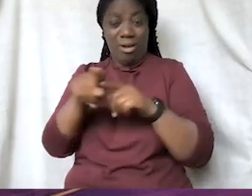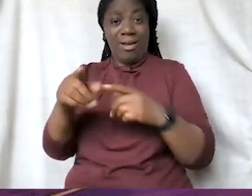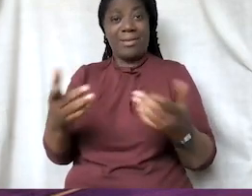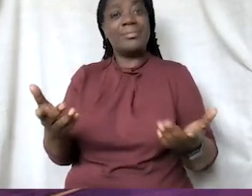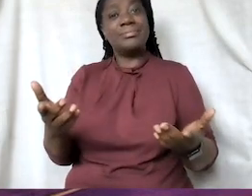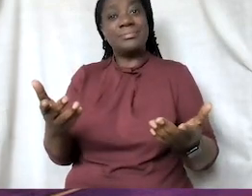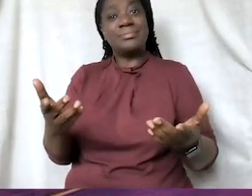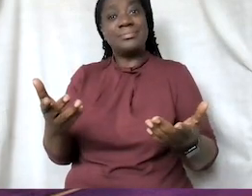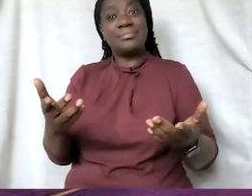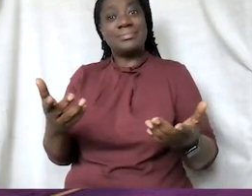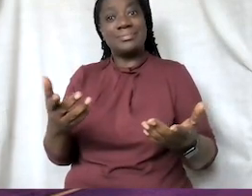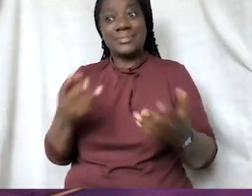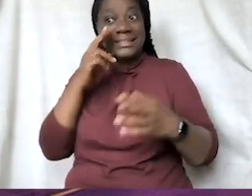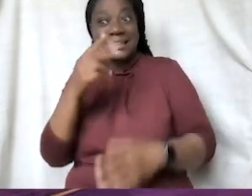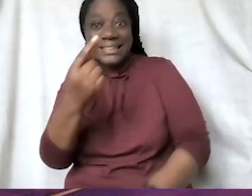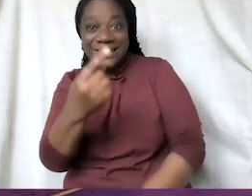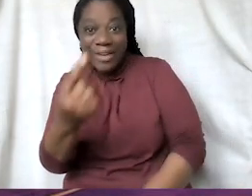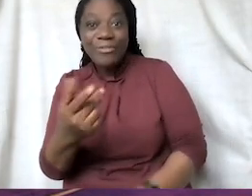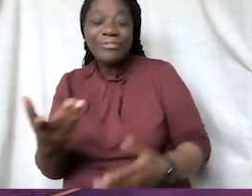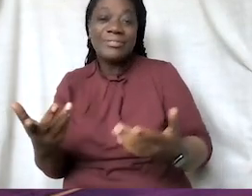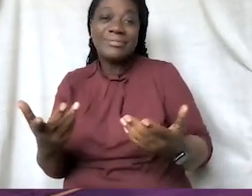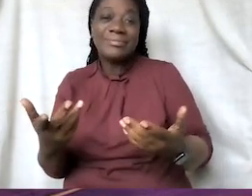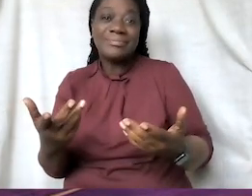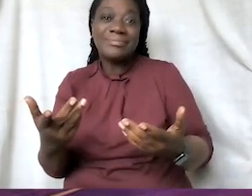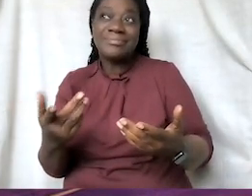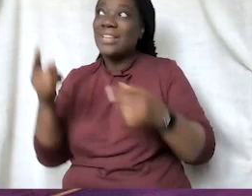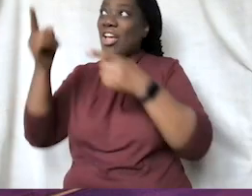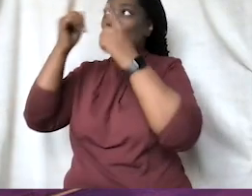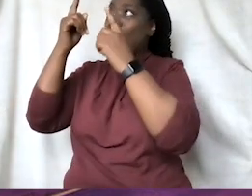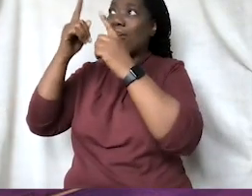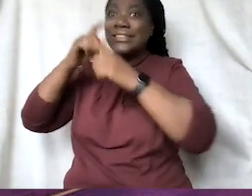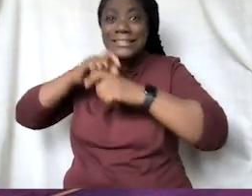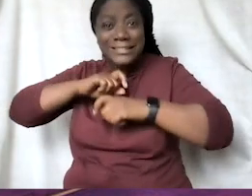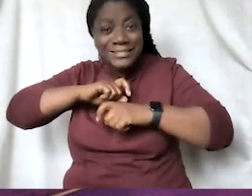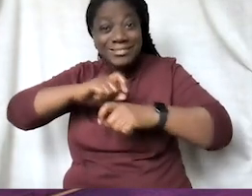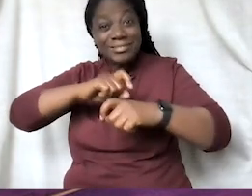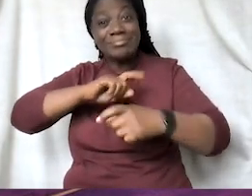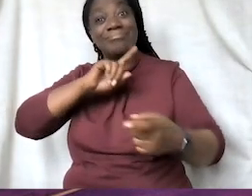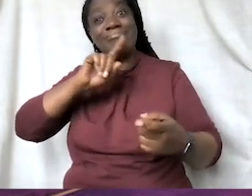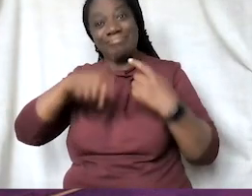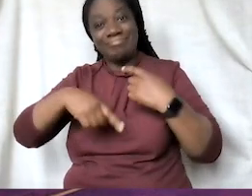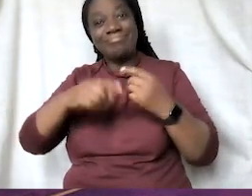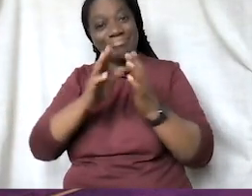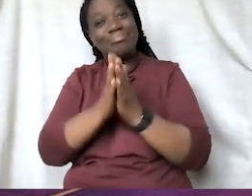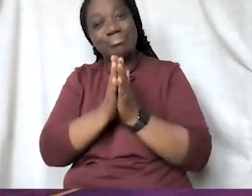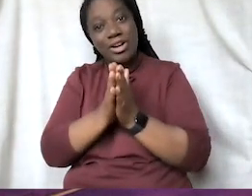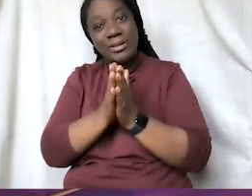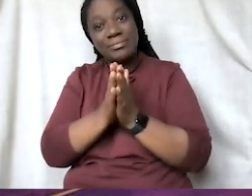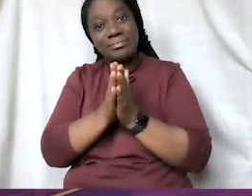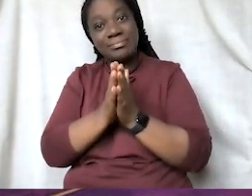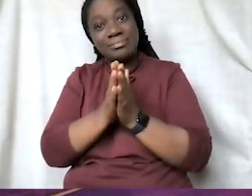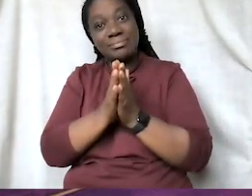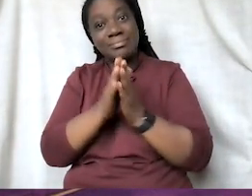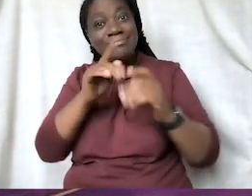And you will see that God still answers prayer. God still